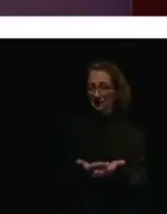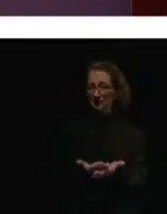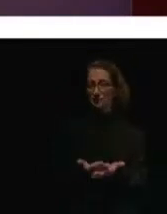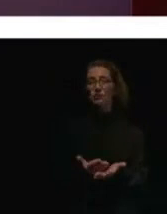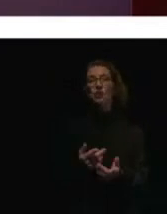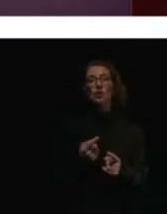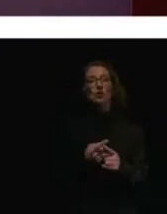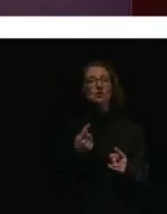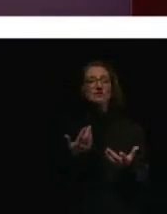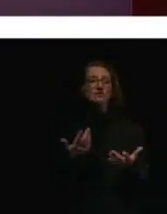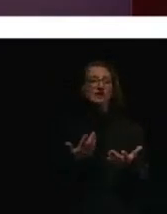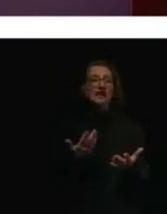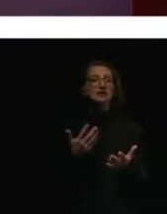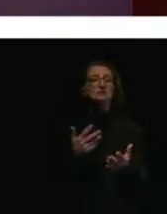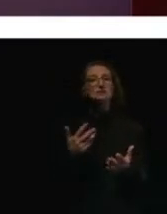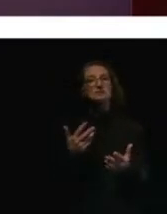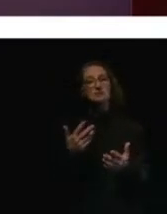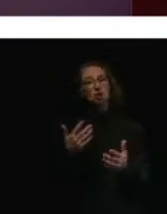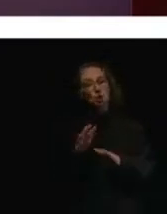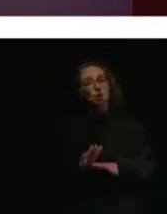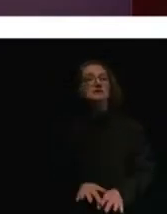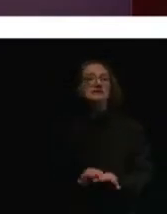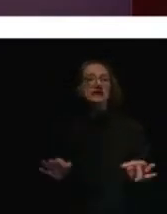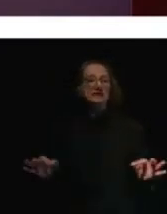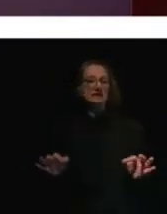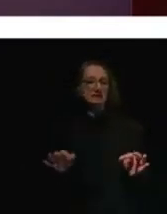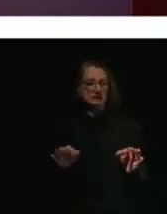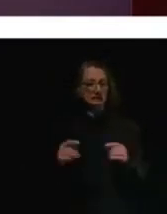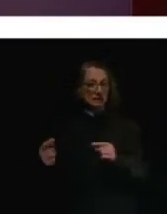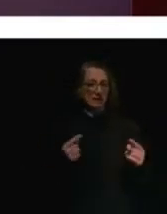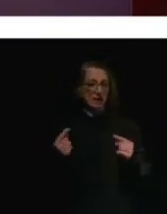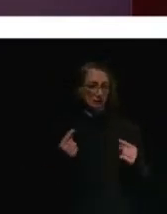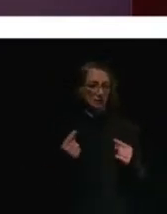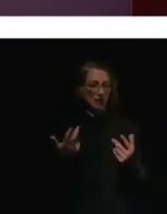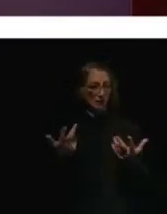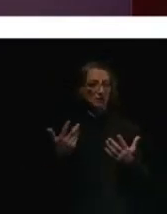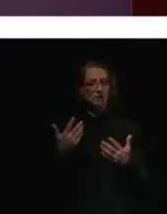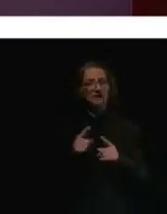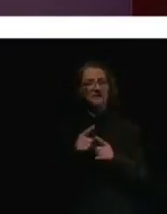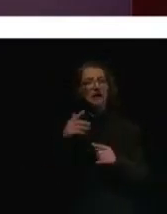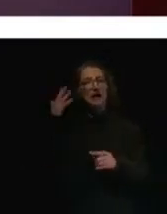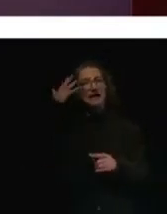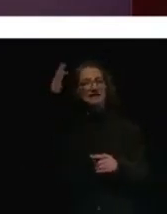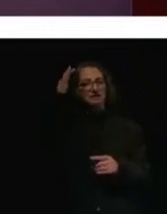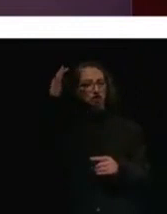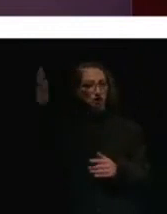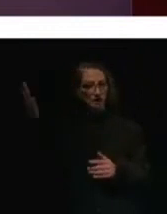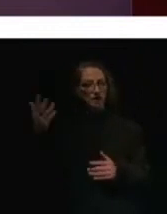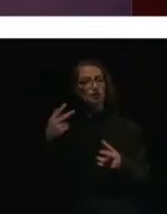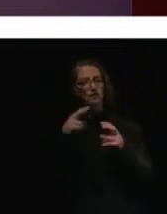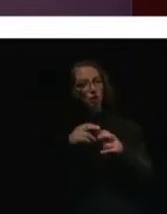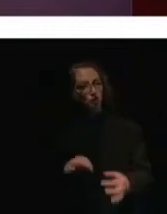this into the current debate, adding the social sciences to it.